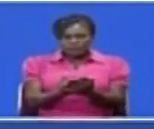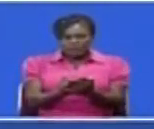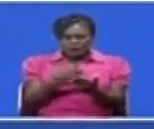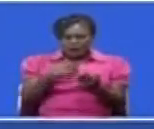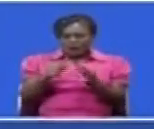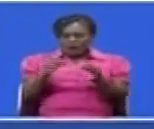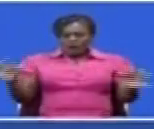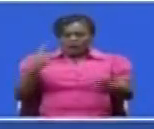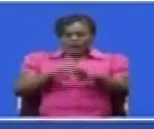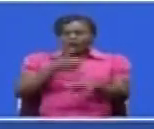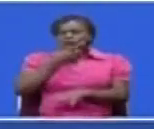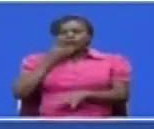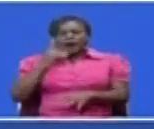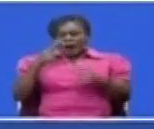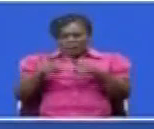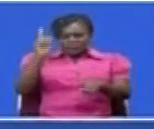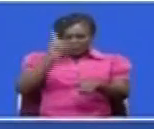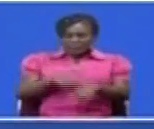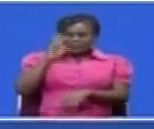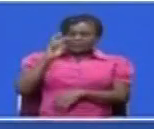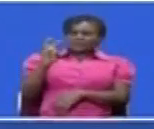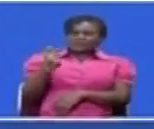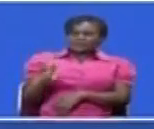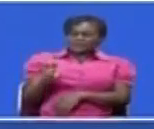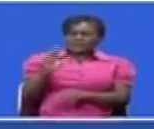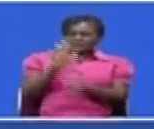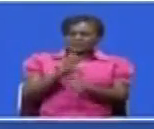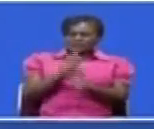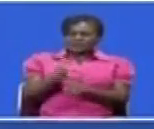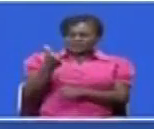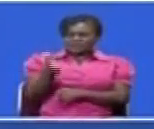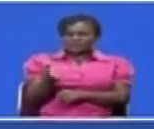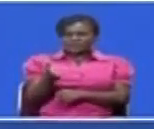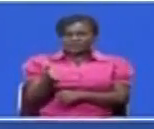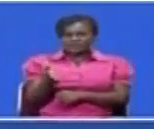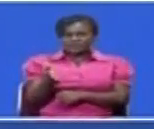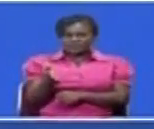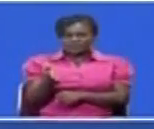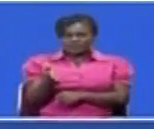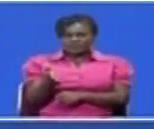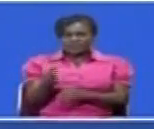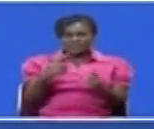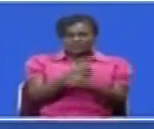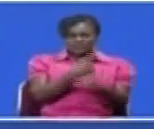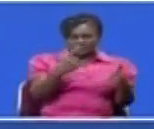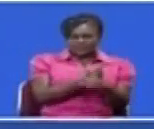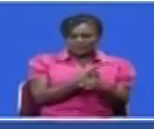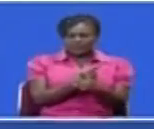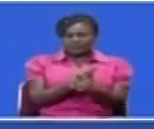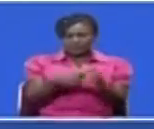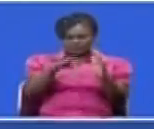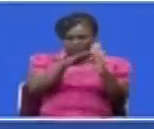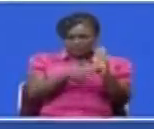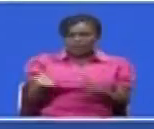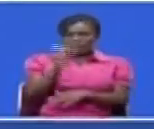very long time, but then when they saw, and most of them when they have come and we have trained them on the various agronomic aspects, they have